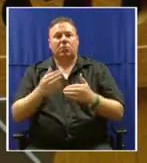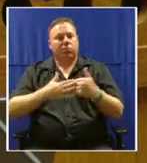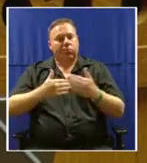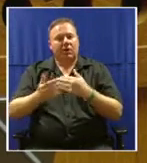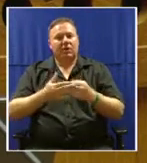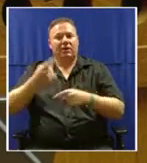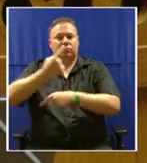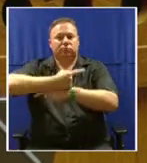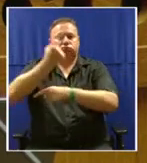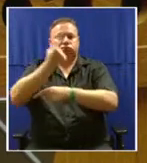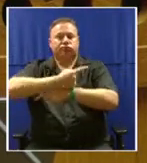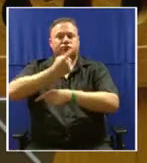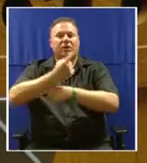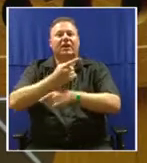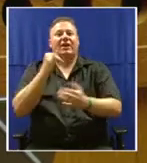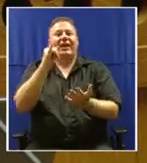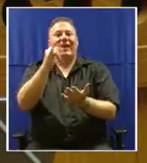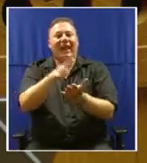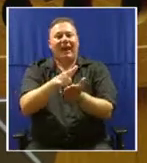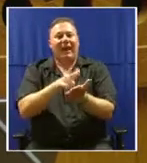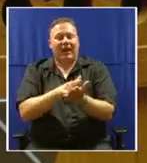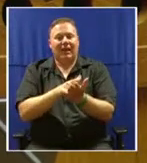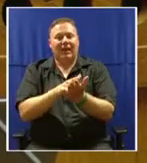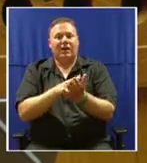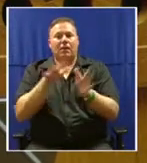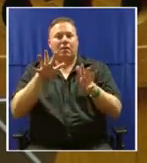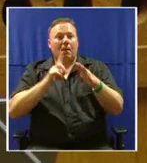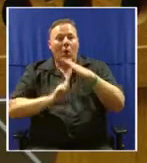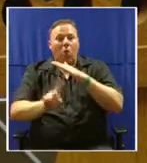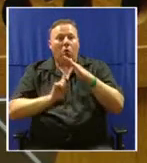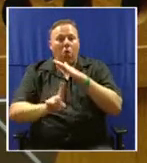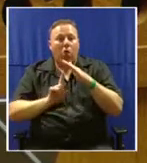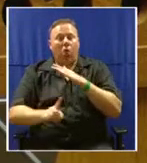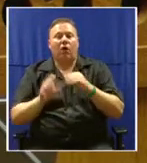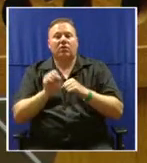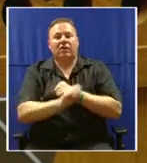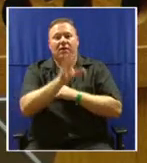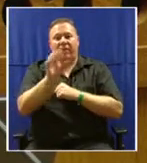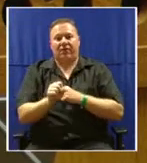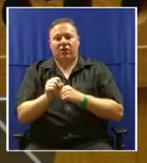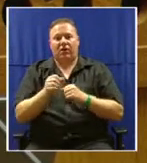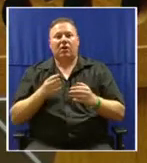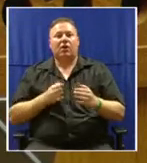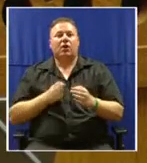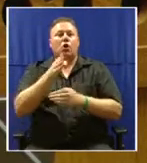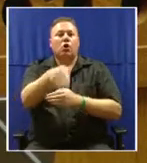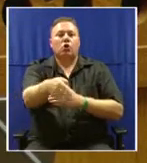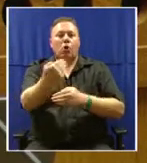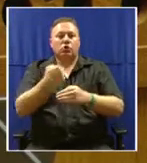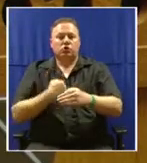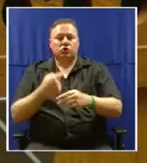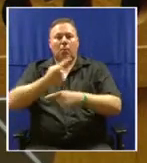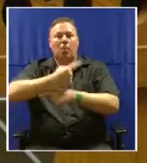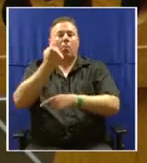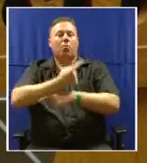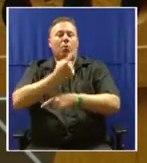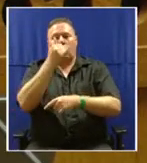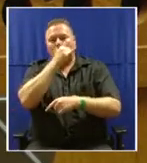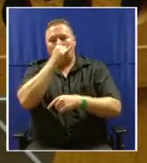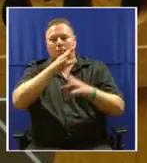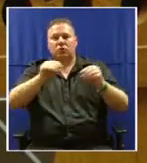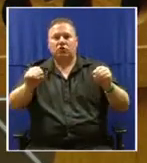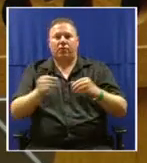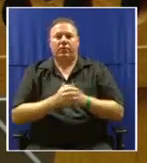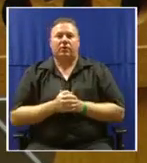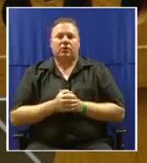curb illegal immigration and cross-border crime. That is now going to happen. Ending